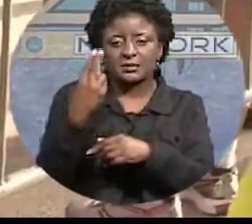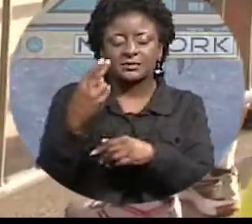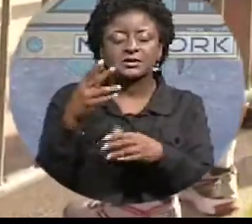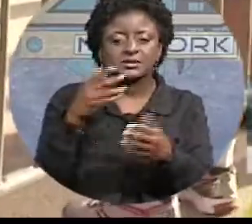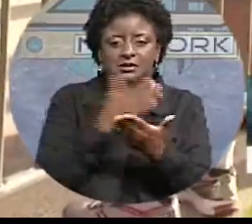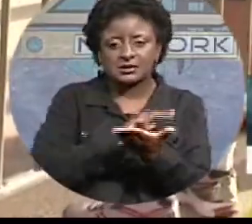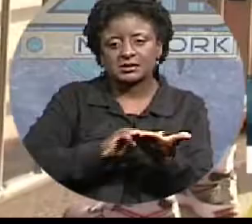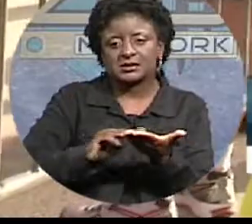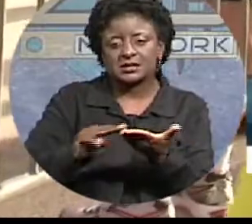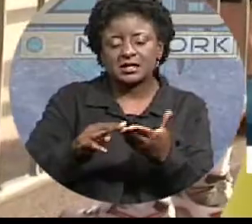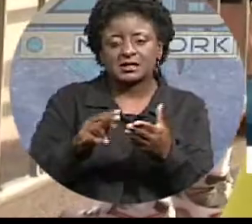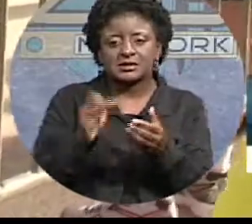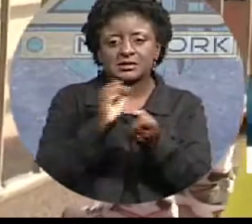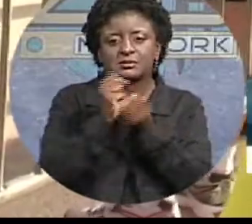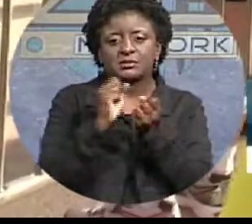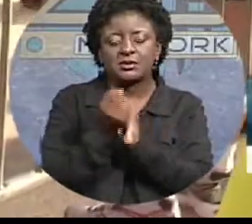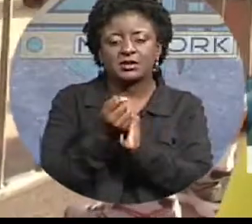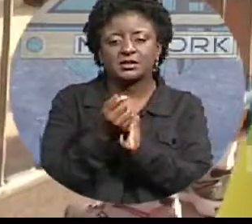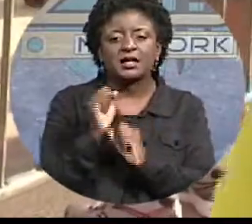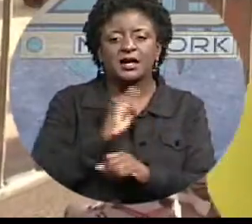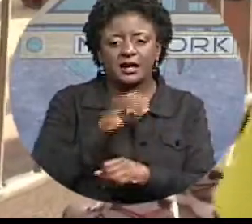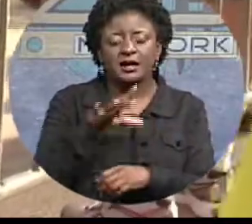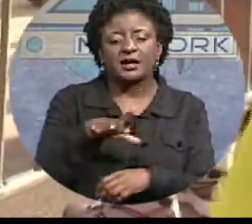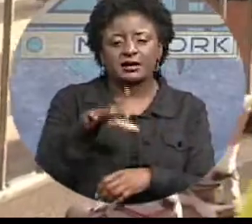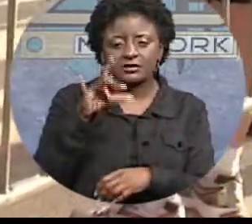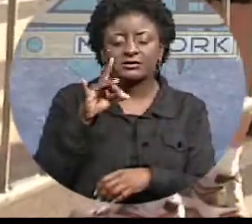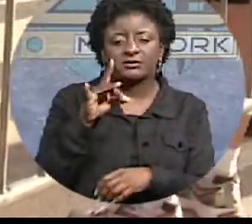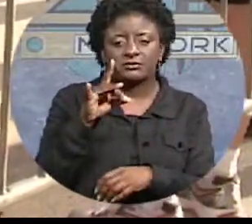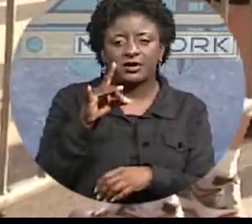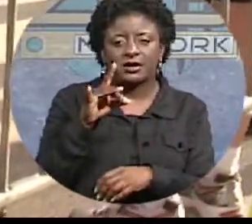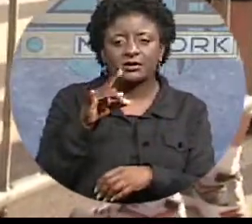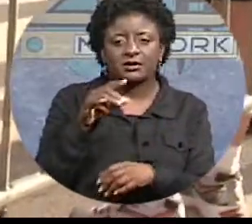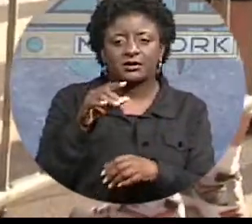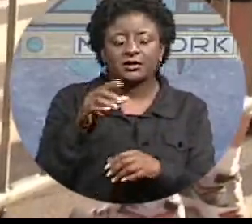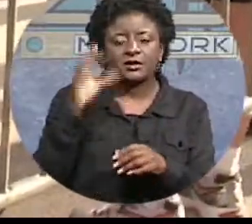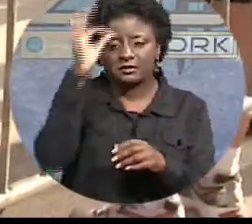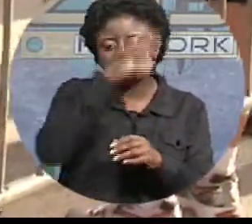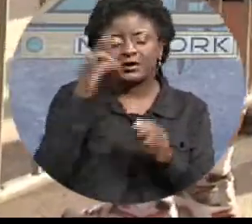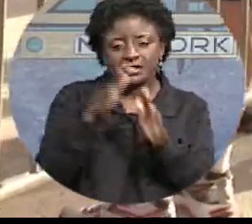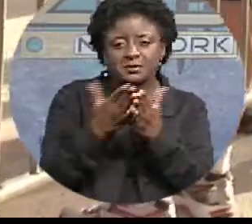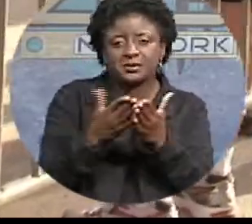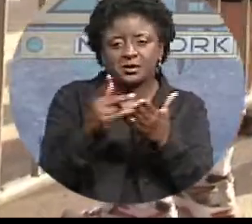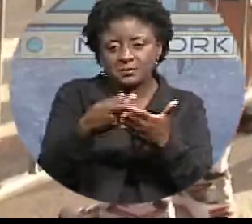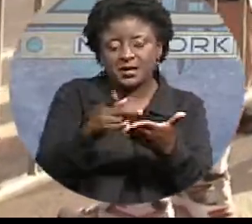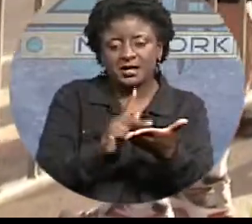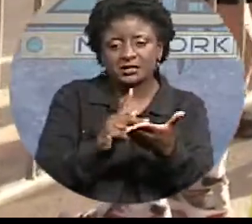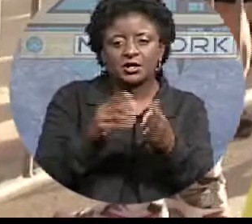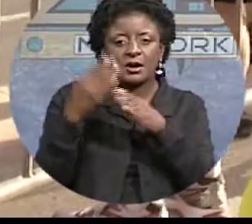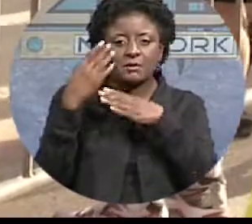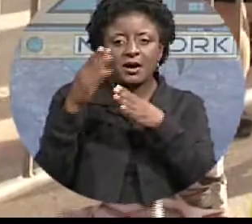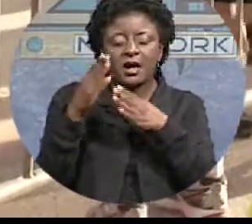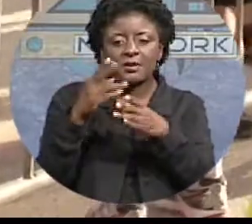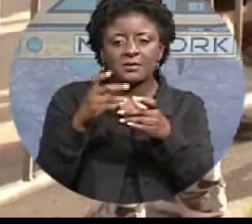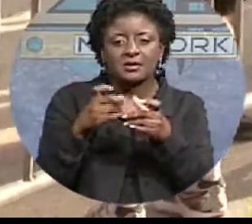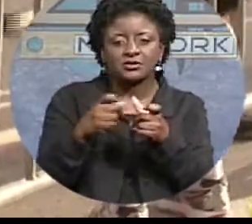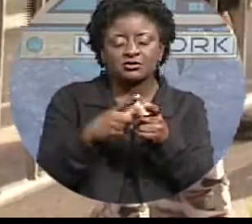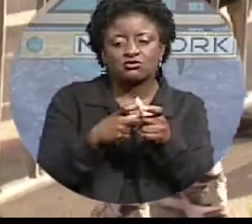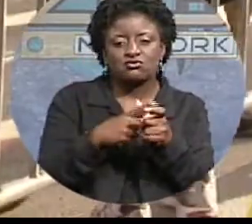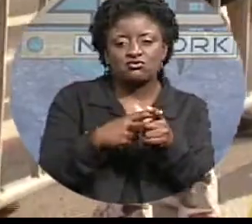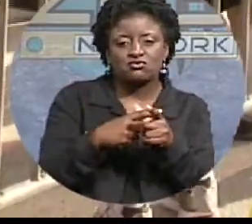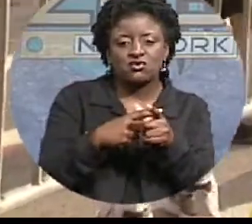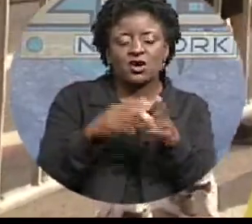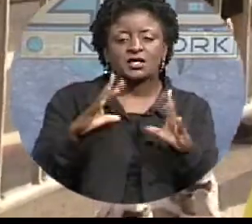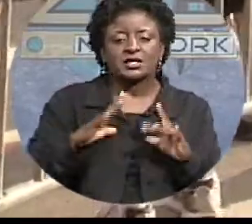Facebook page that says Bahamas Runcation, and then all of my friends just joined. And so initially there was over 200 people who